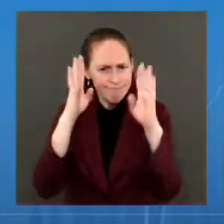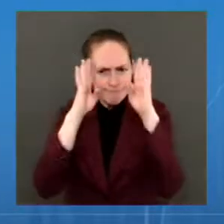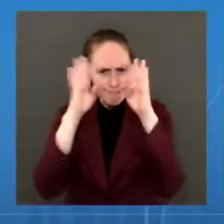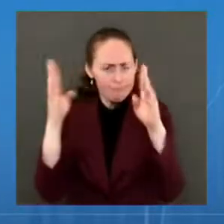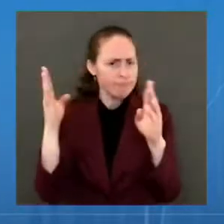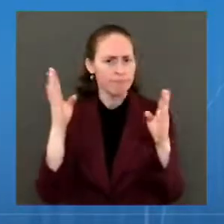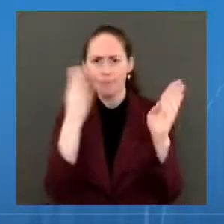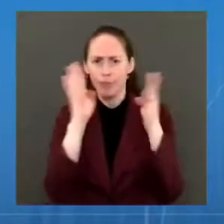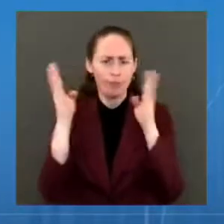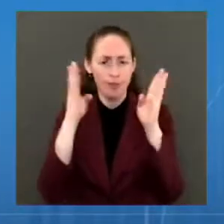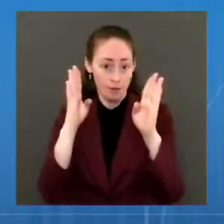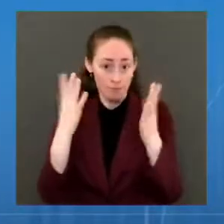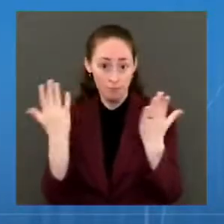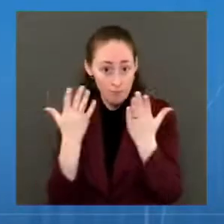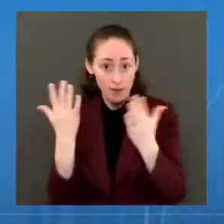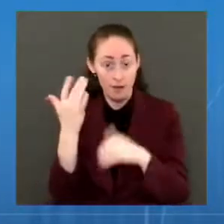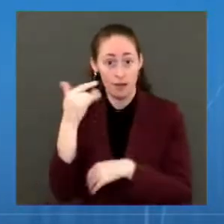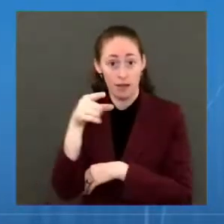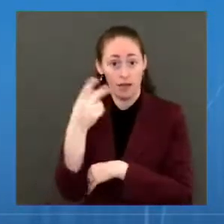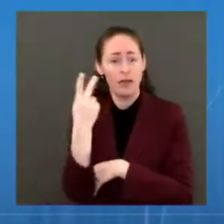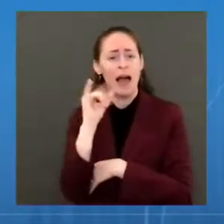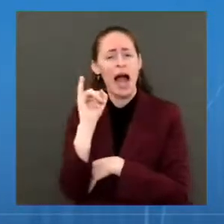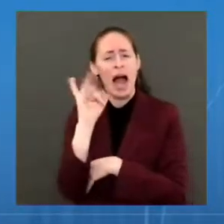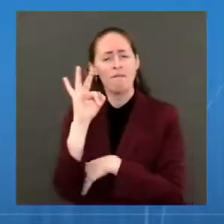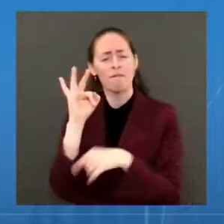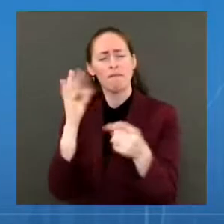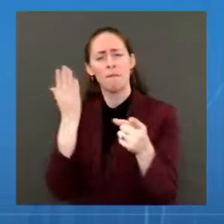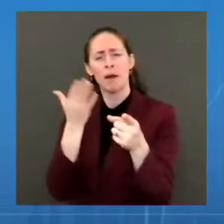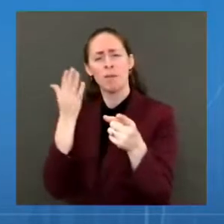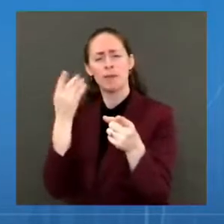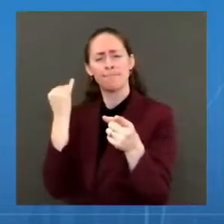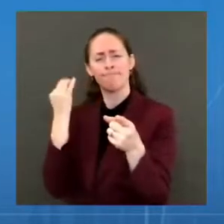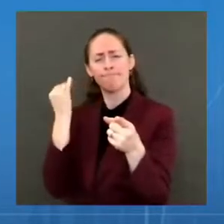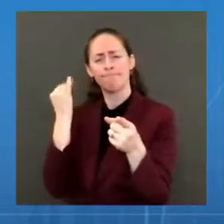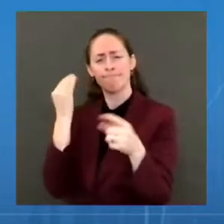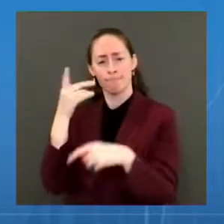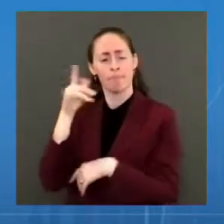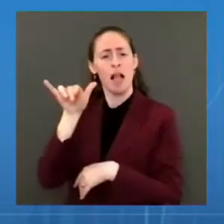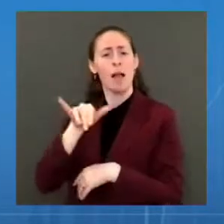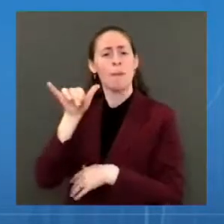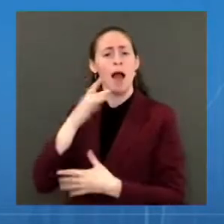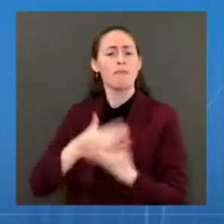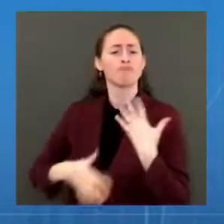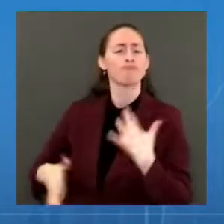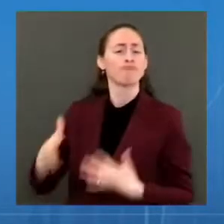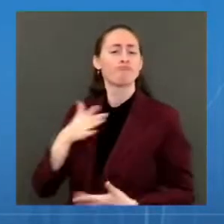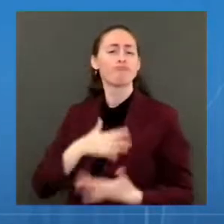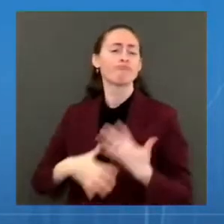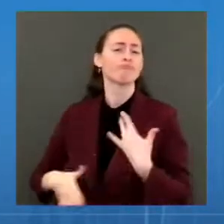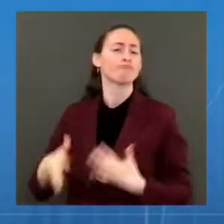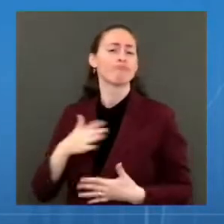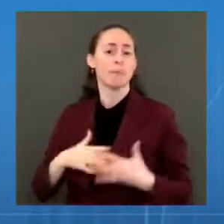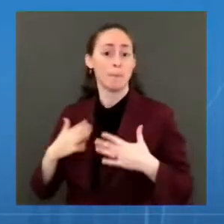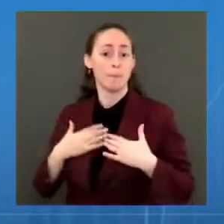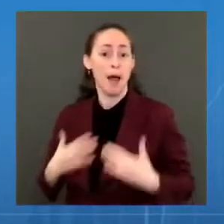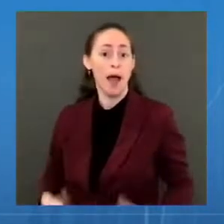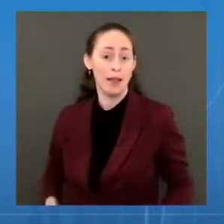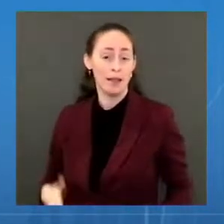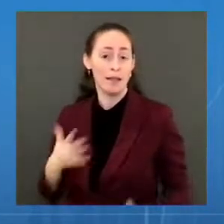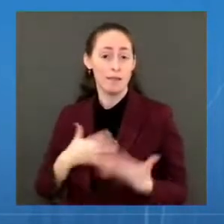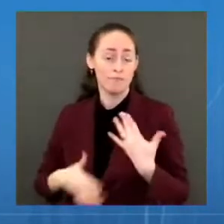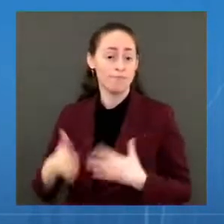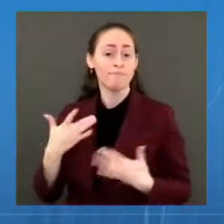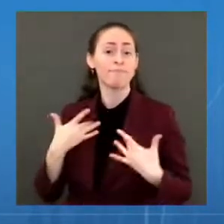question, if you look at the peak antibody response, which is generally a reflection of